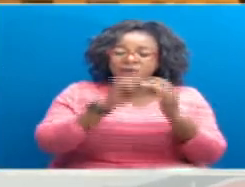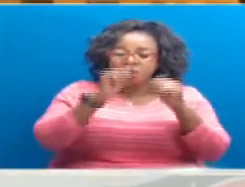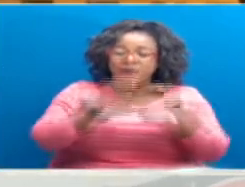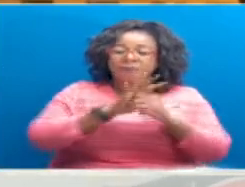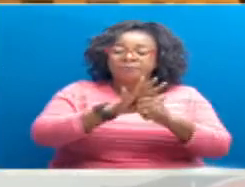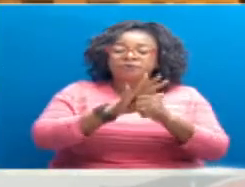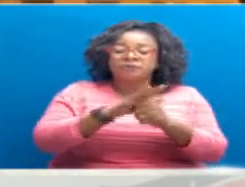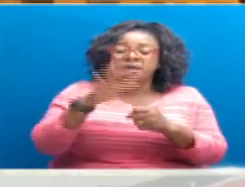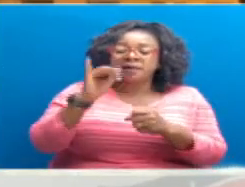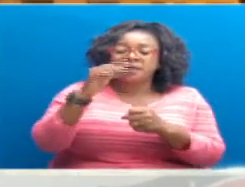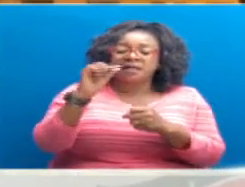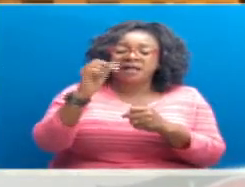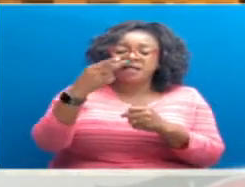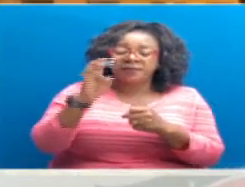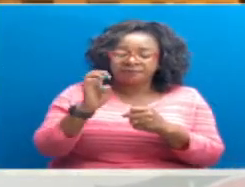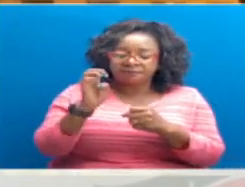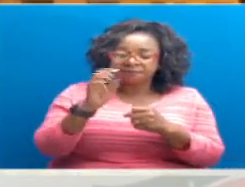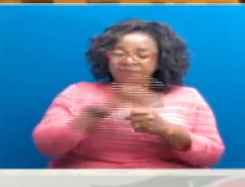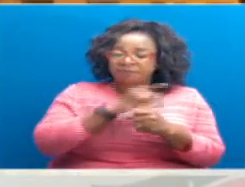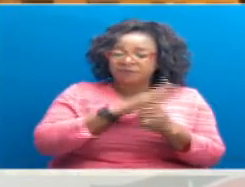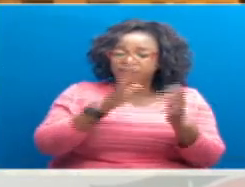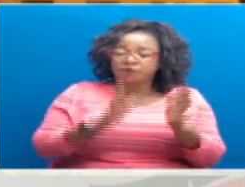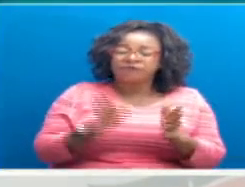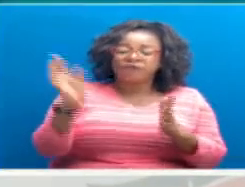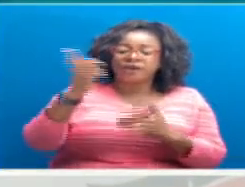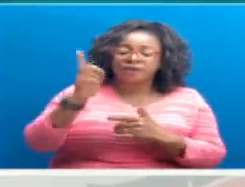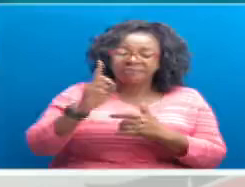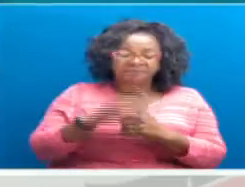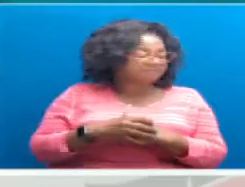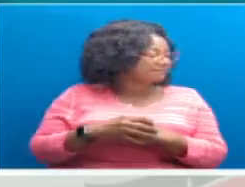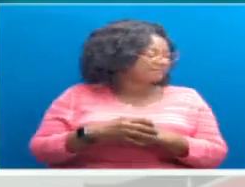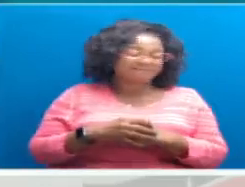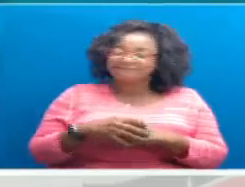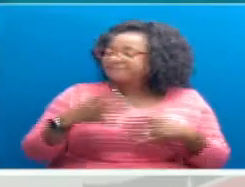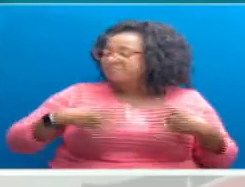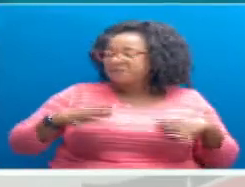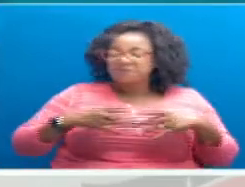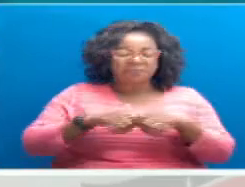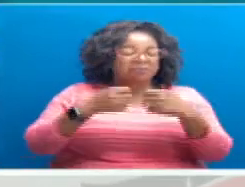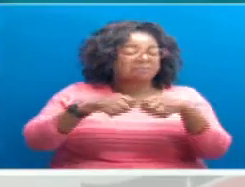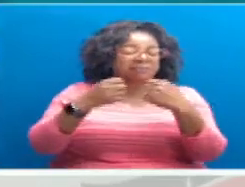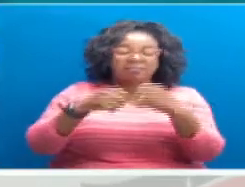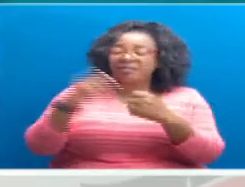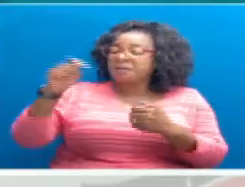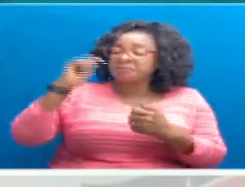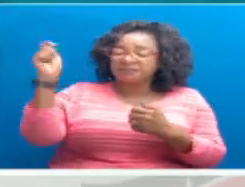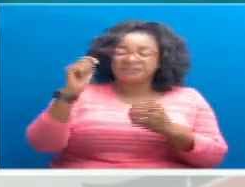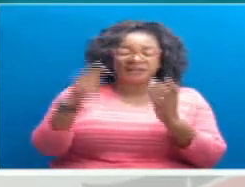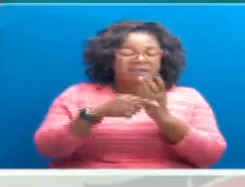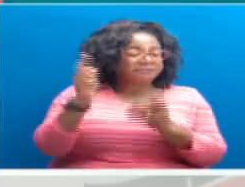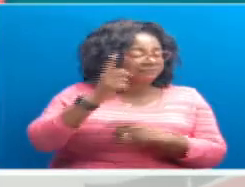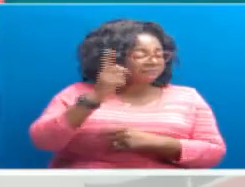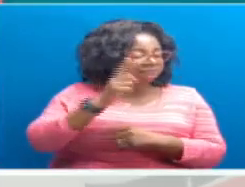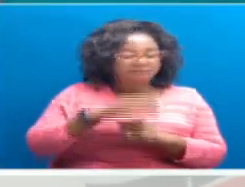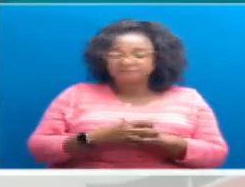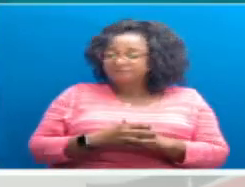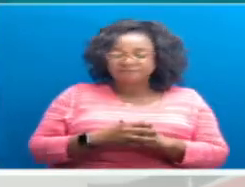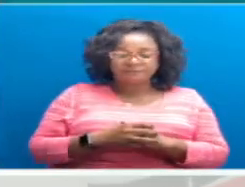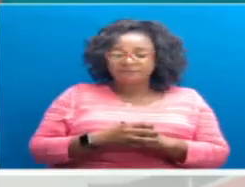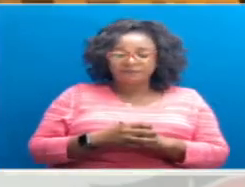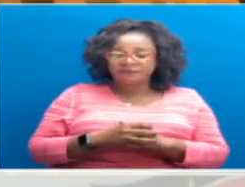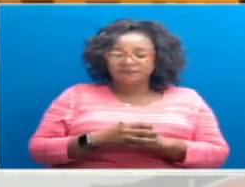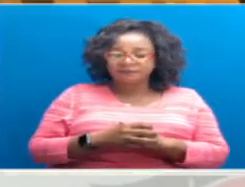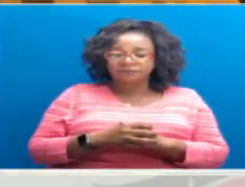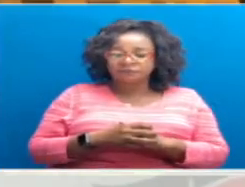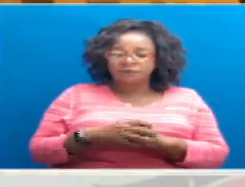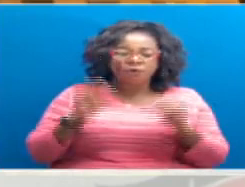Polycarp Igathe's gubernatorial nothing ambitions like that. For Nairobi. That is a lie. People are trying to tarnish the president's name. That's nothing. Remember. So how